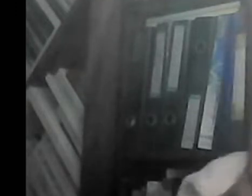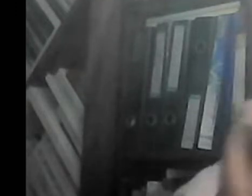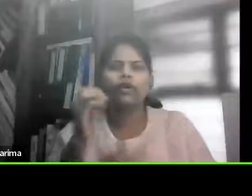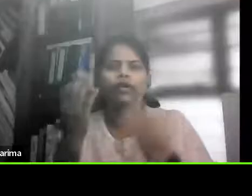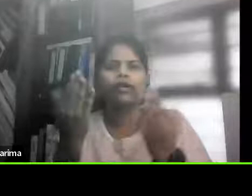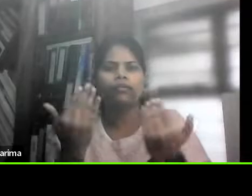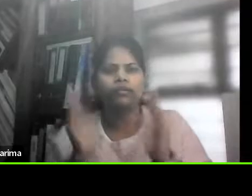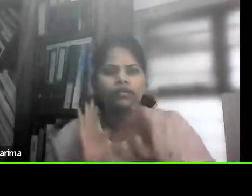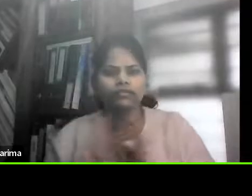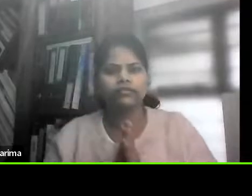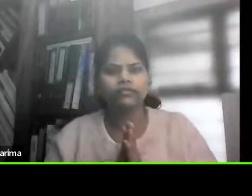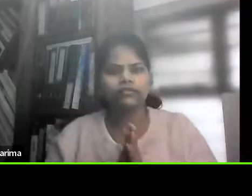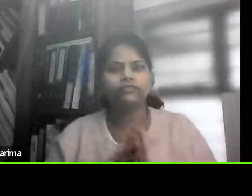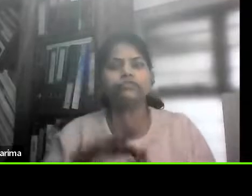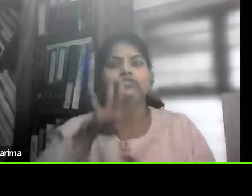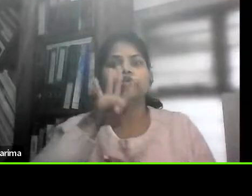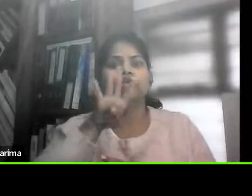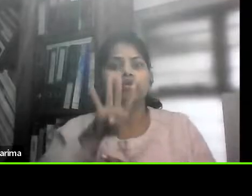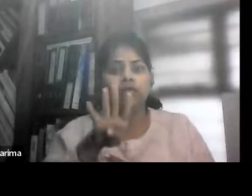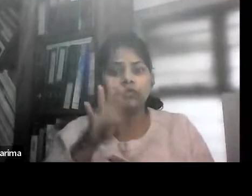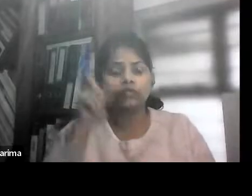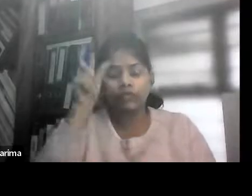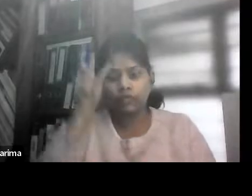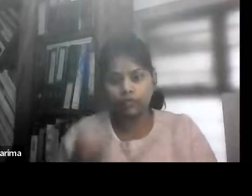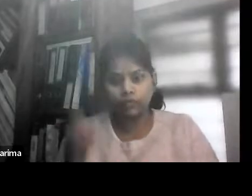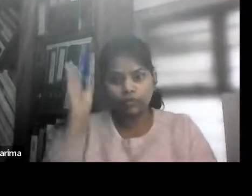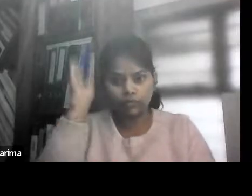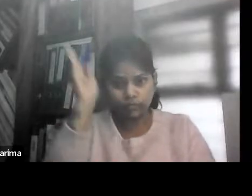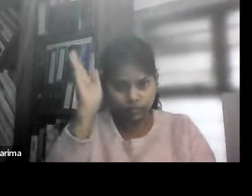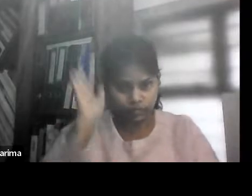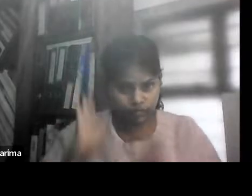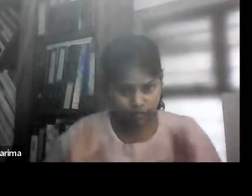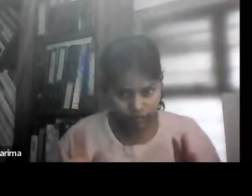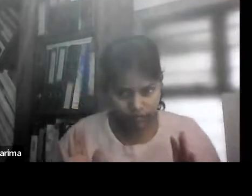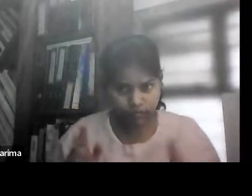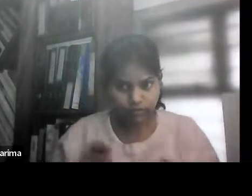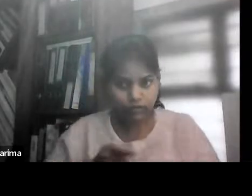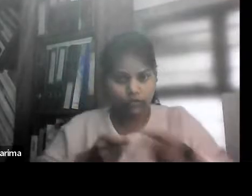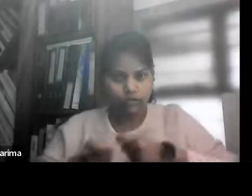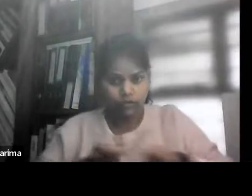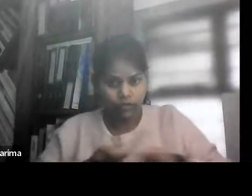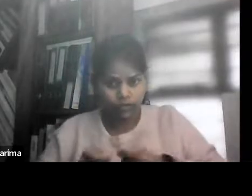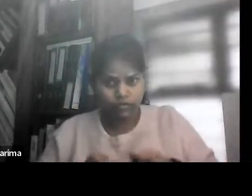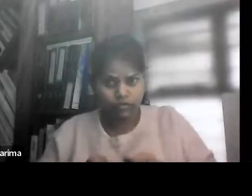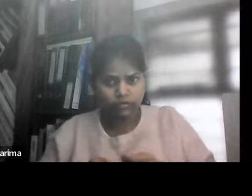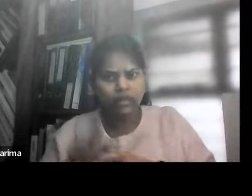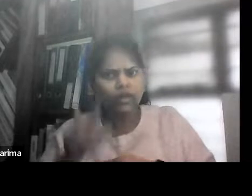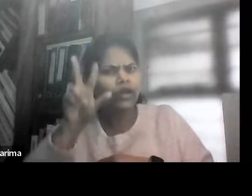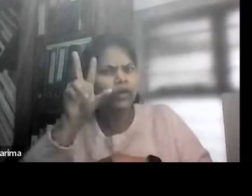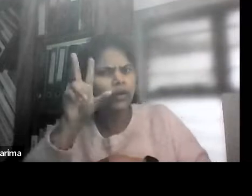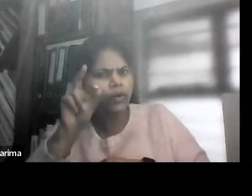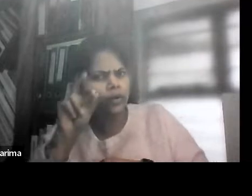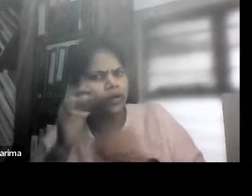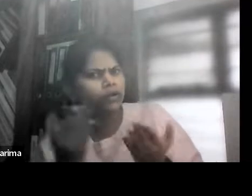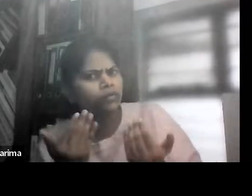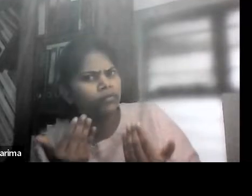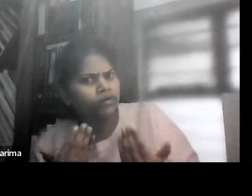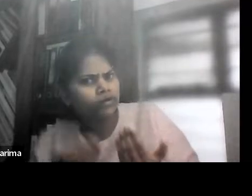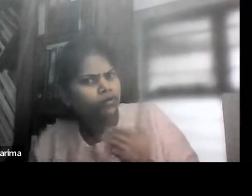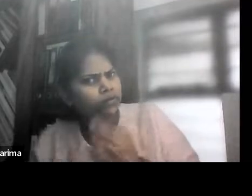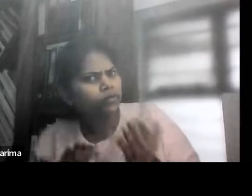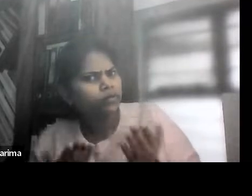presenters, organizers, is 20 minutes reasonable for all the presenters, or can we go up to